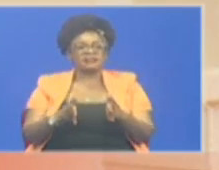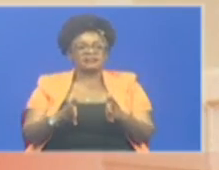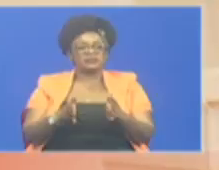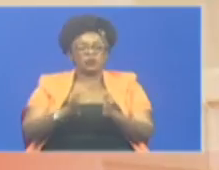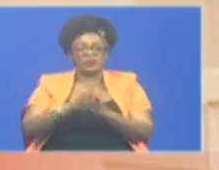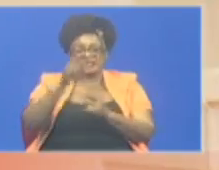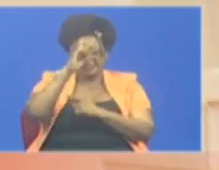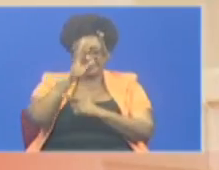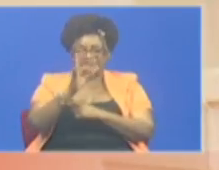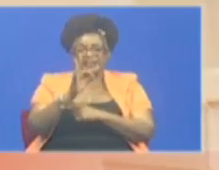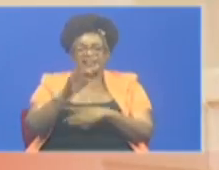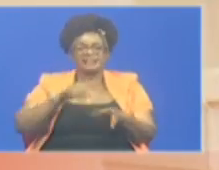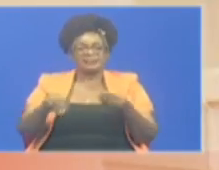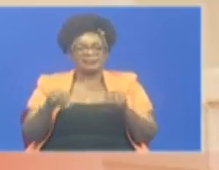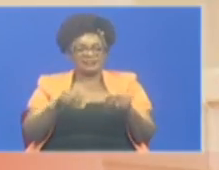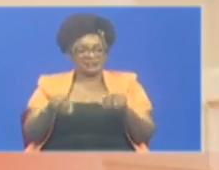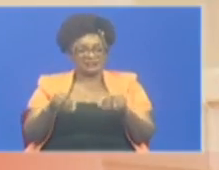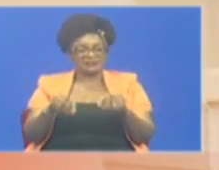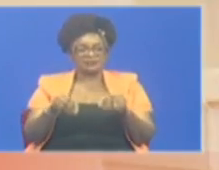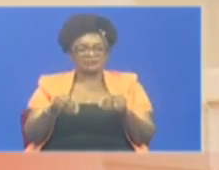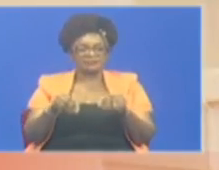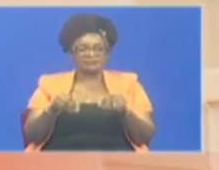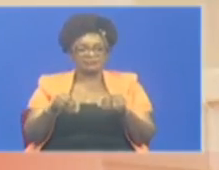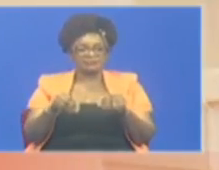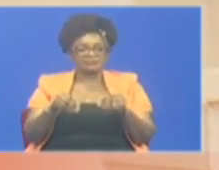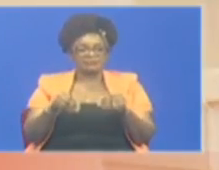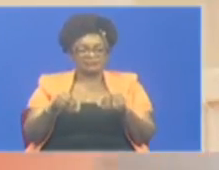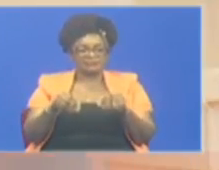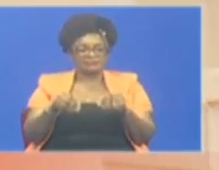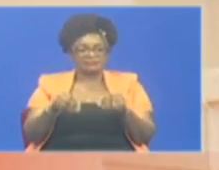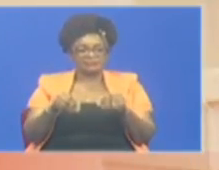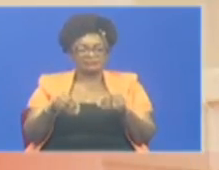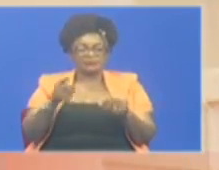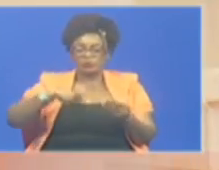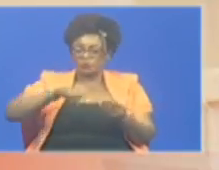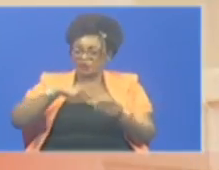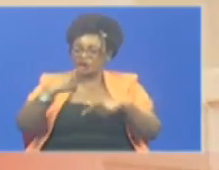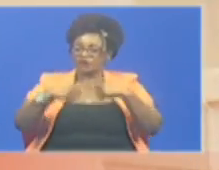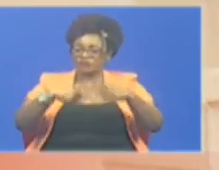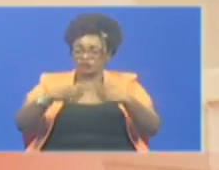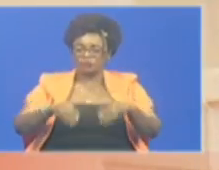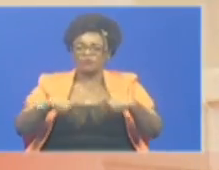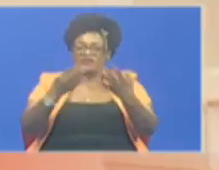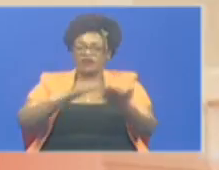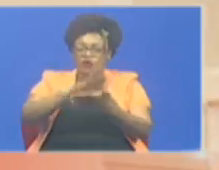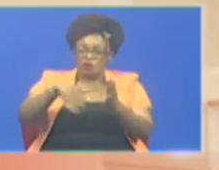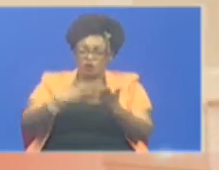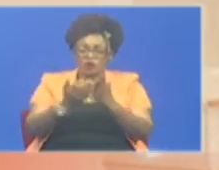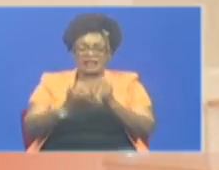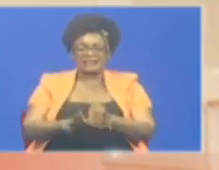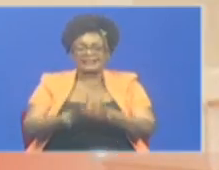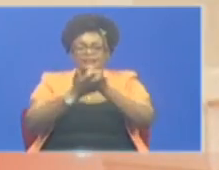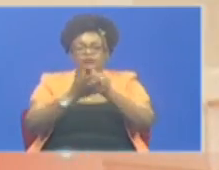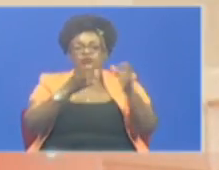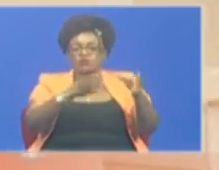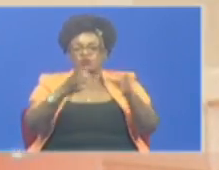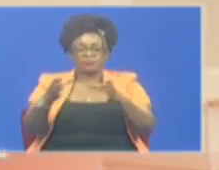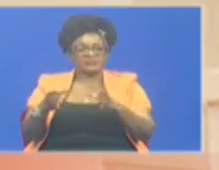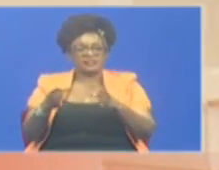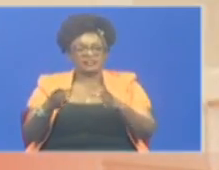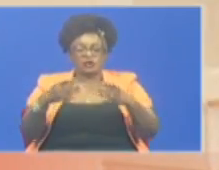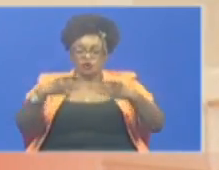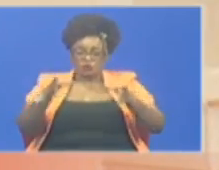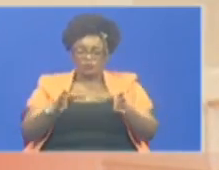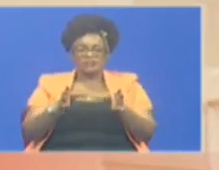severe disabilities. We will continue to provide all necessary assistance to groups,